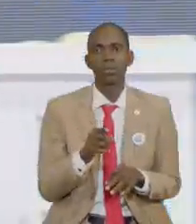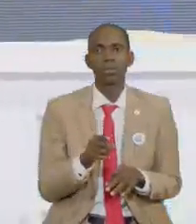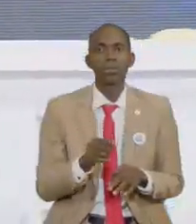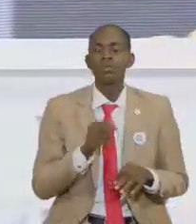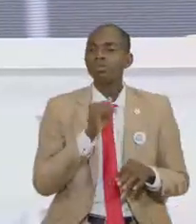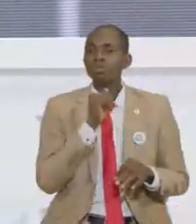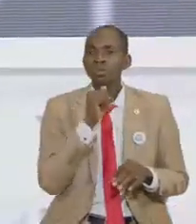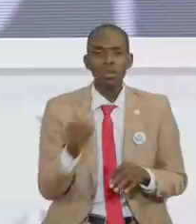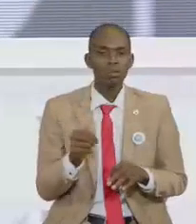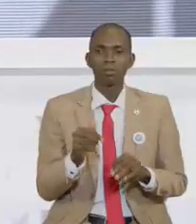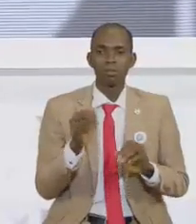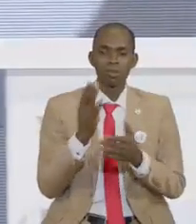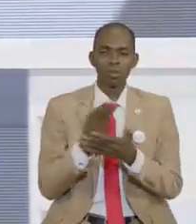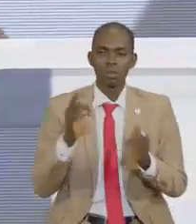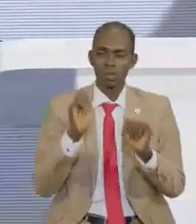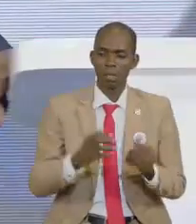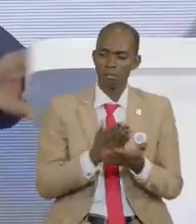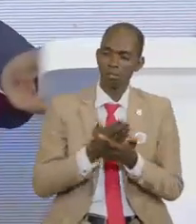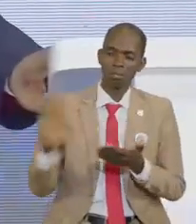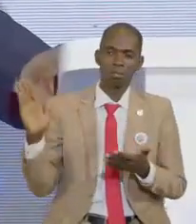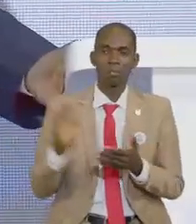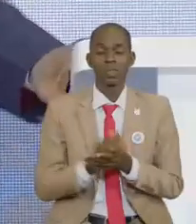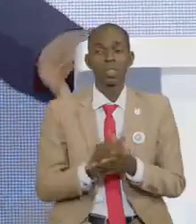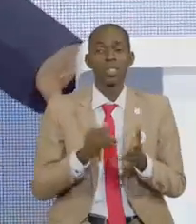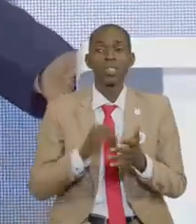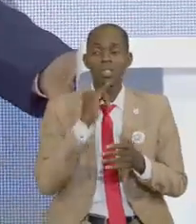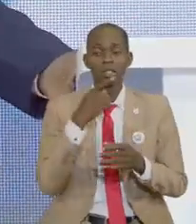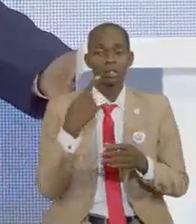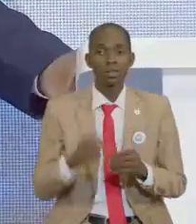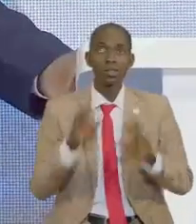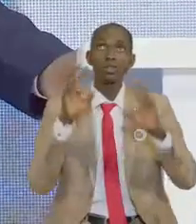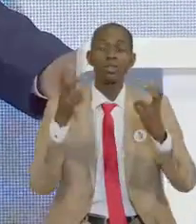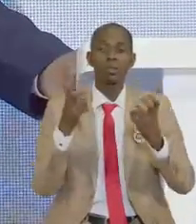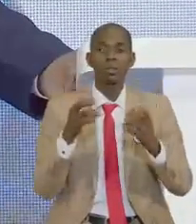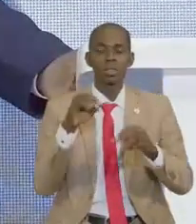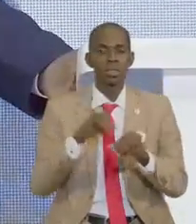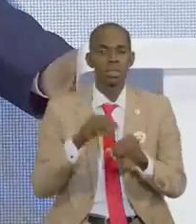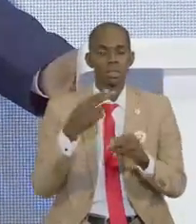indispensable for you. It's the subject of the name of Jesus.